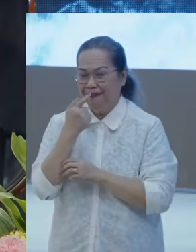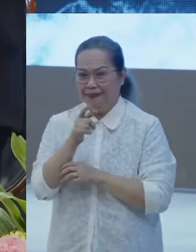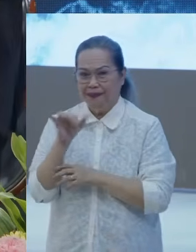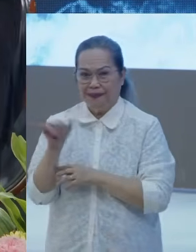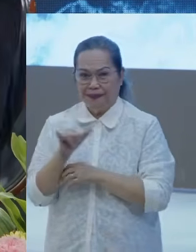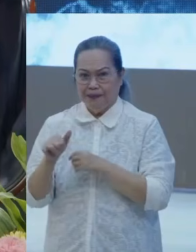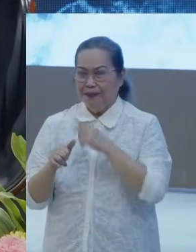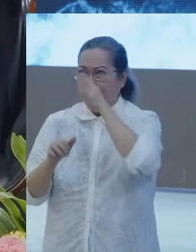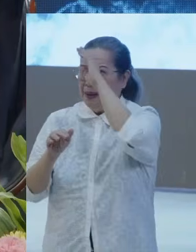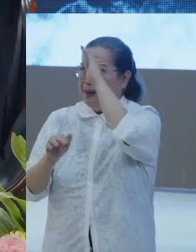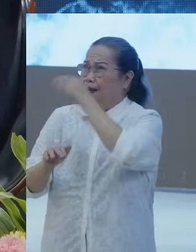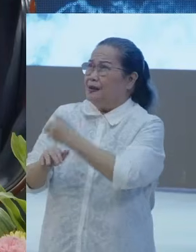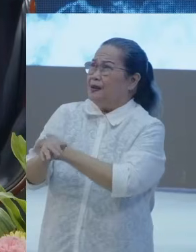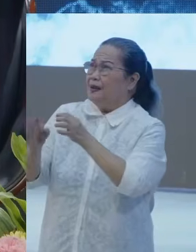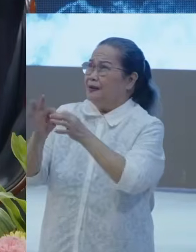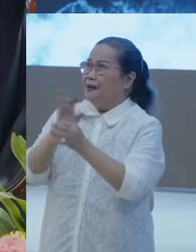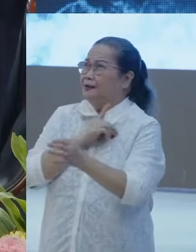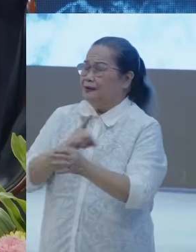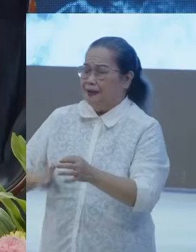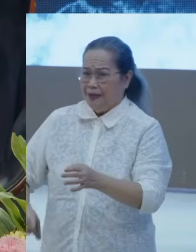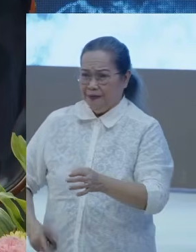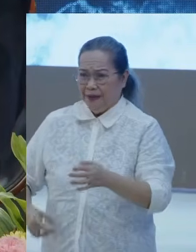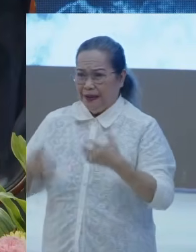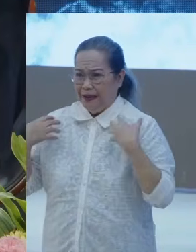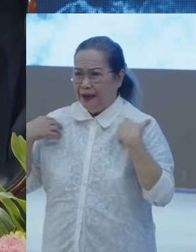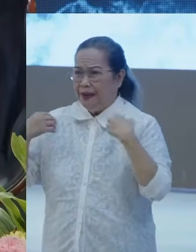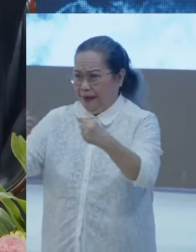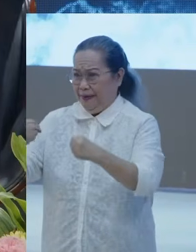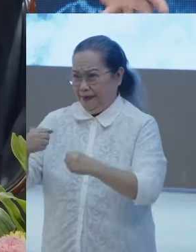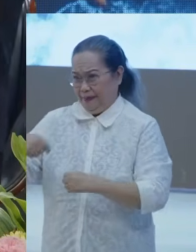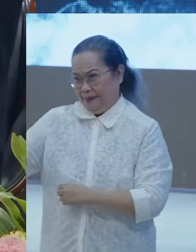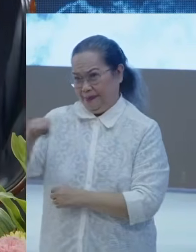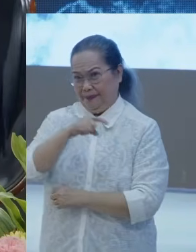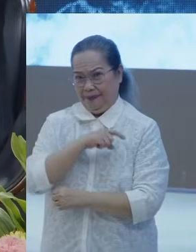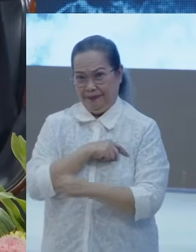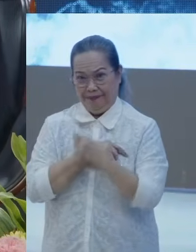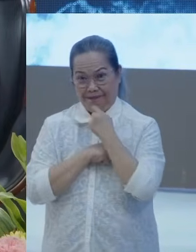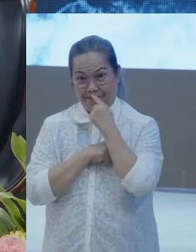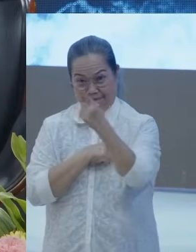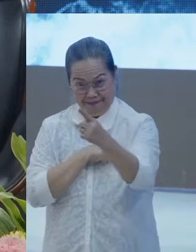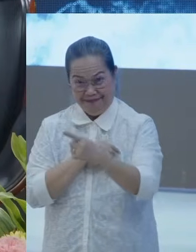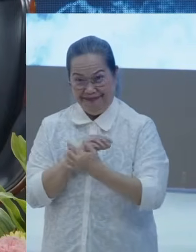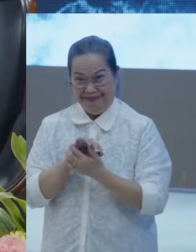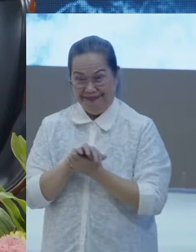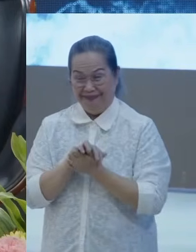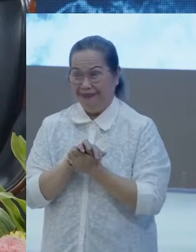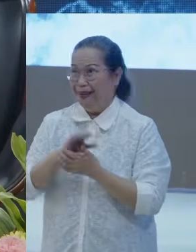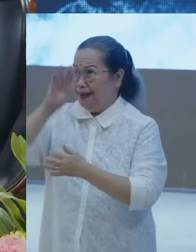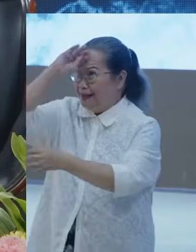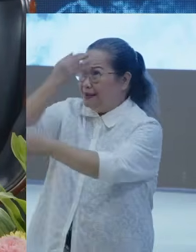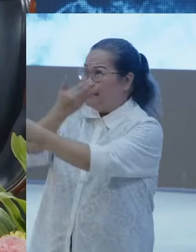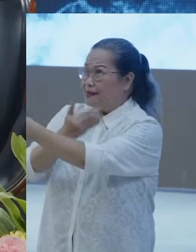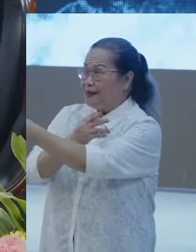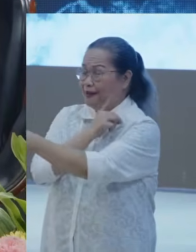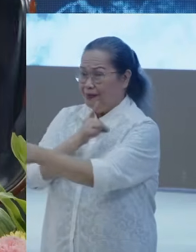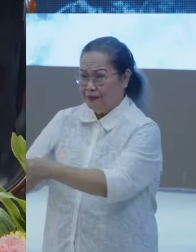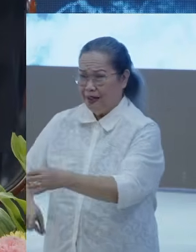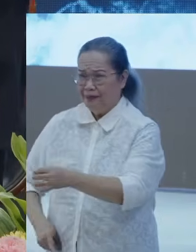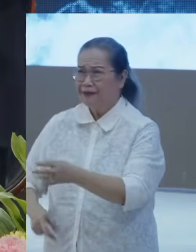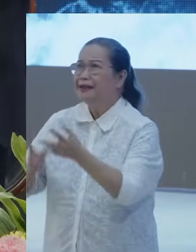son of David, please heal us. Sa Matthew 21:15, Son of David, hear